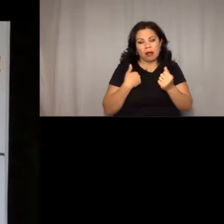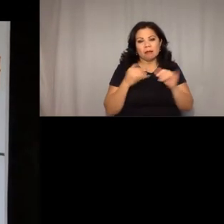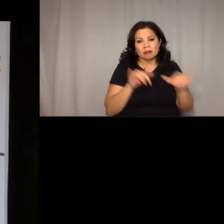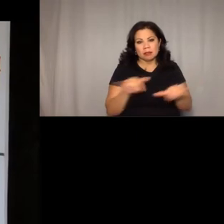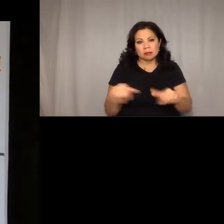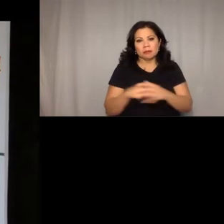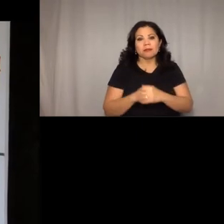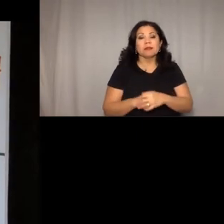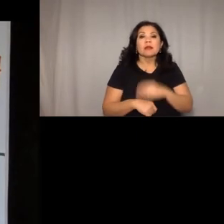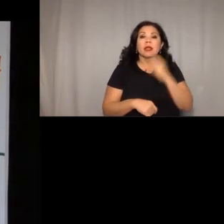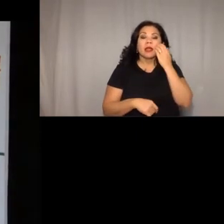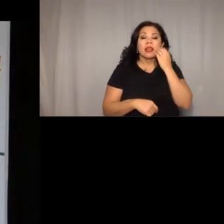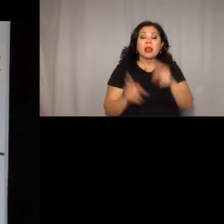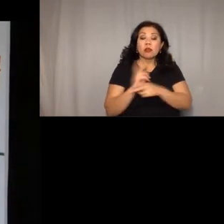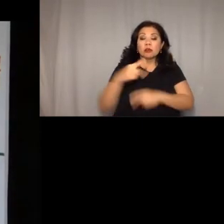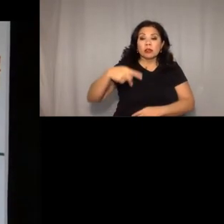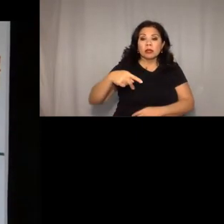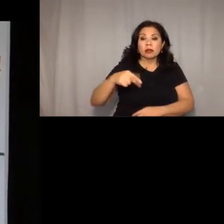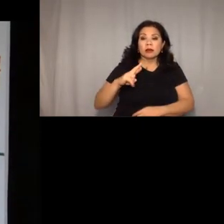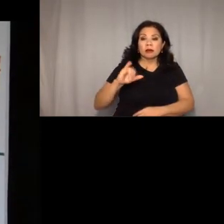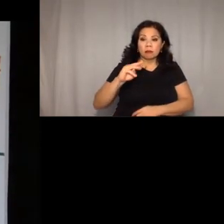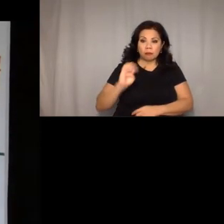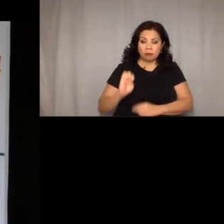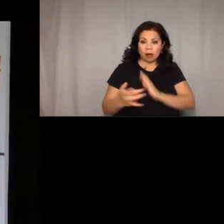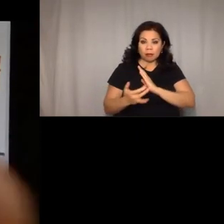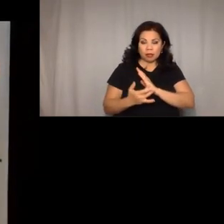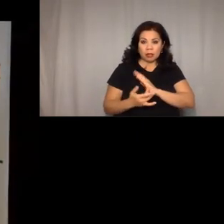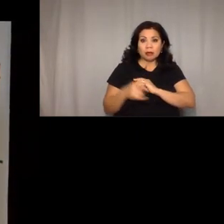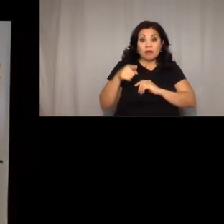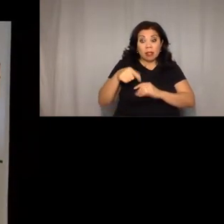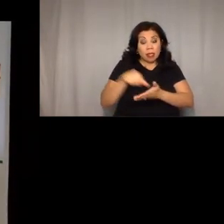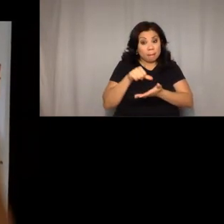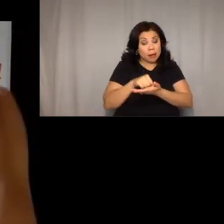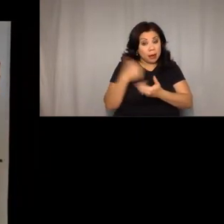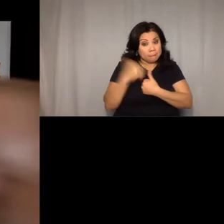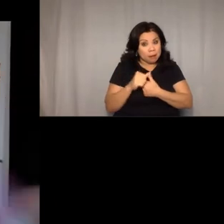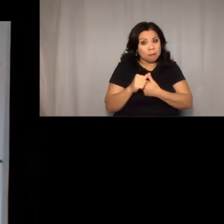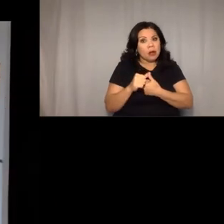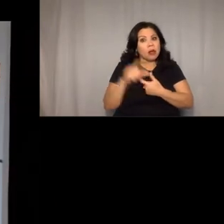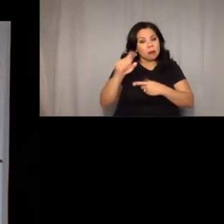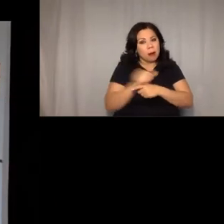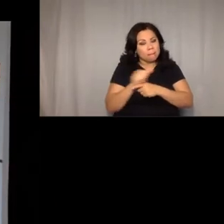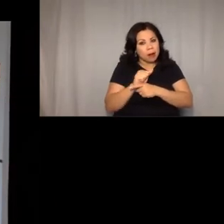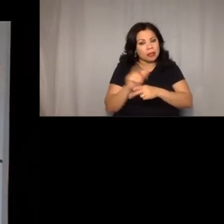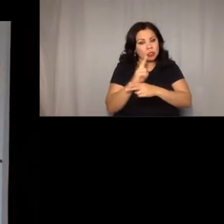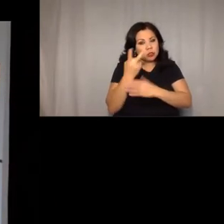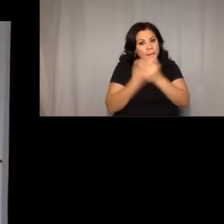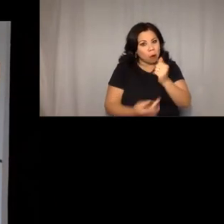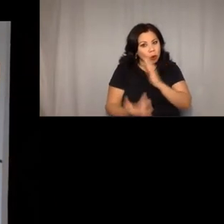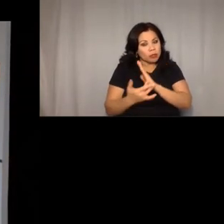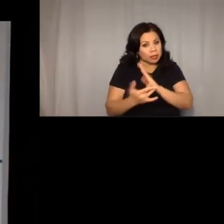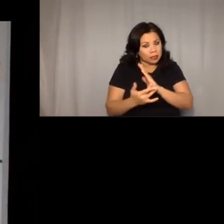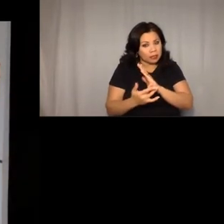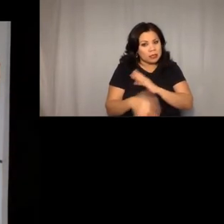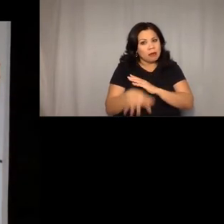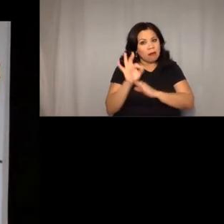for the primes, for this page, I want you to practice using both ways so that you can figure out which one you're most comfortable